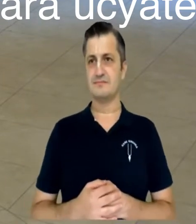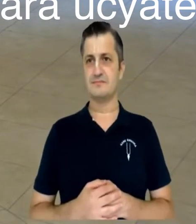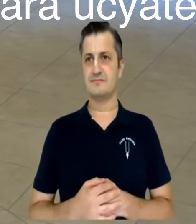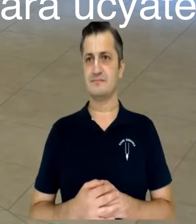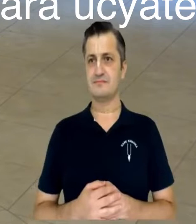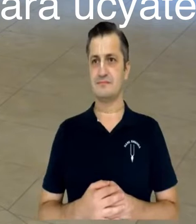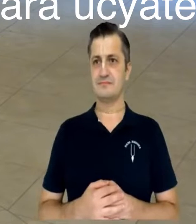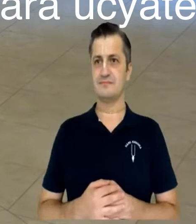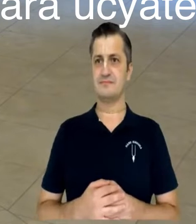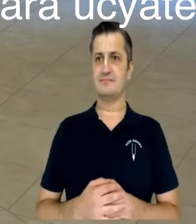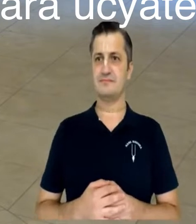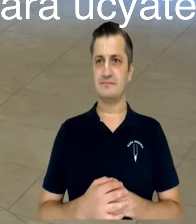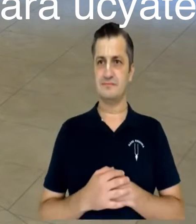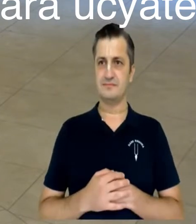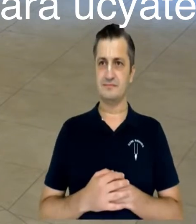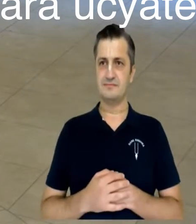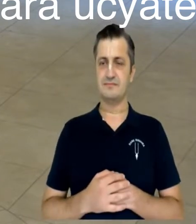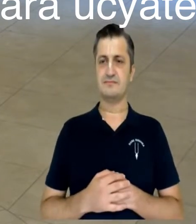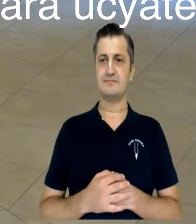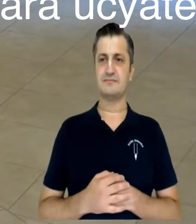Kshara sarvani bhutani.